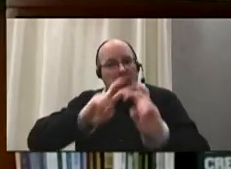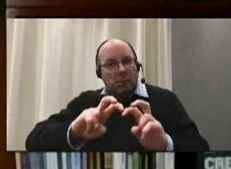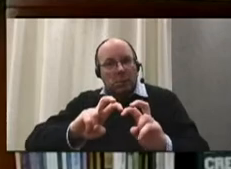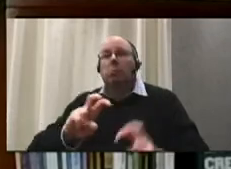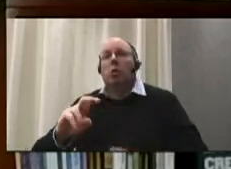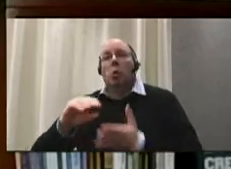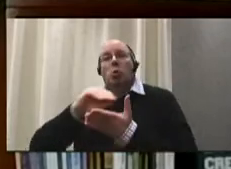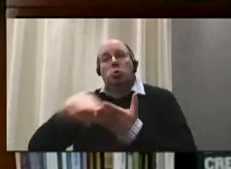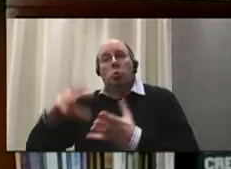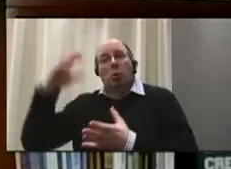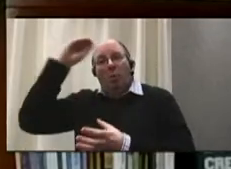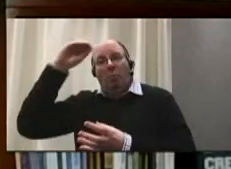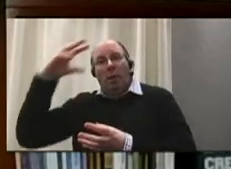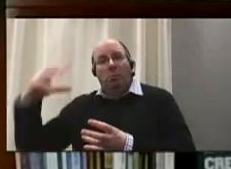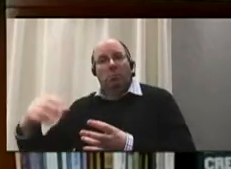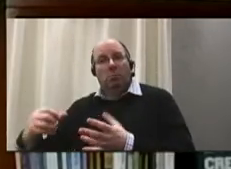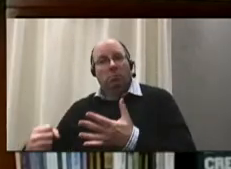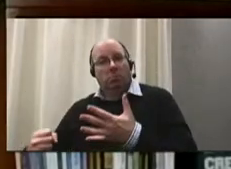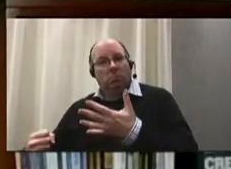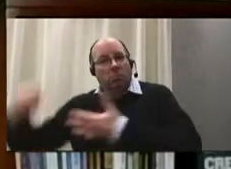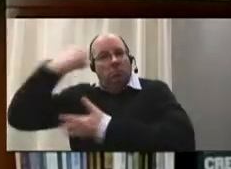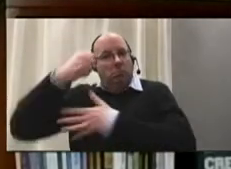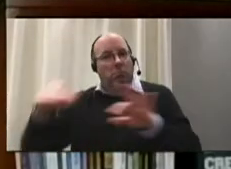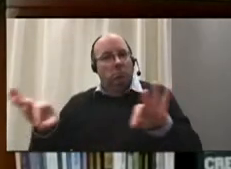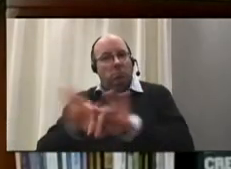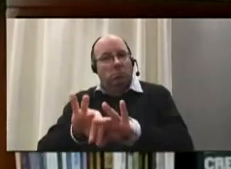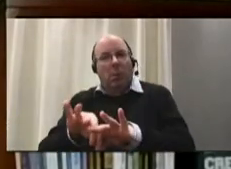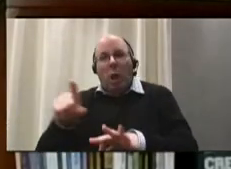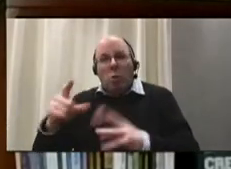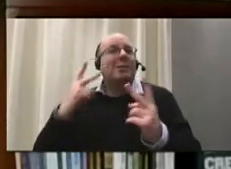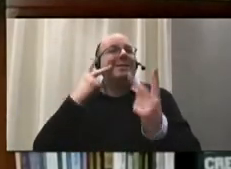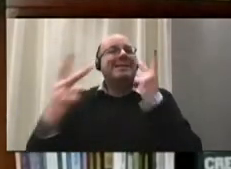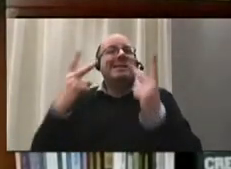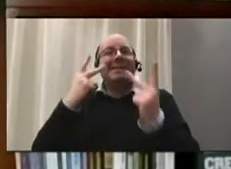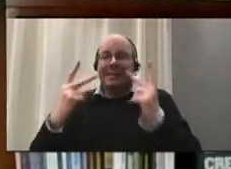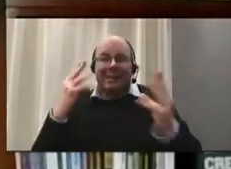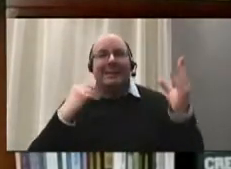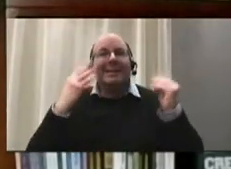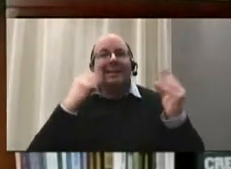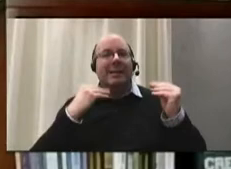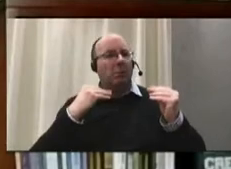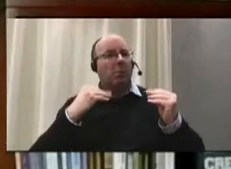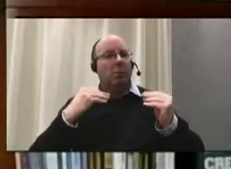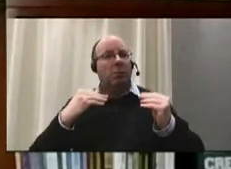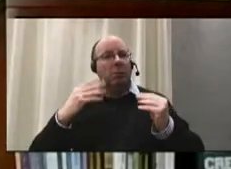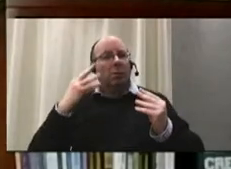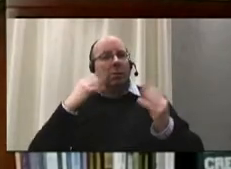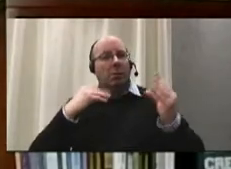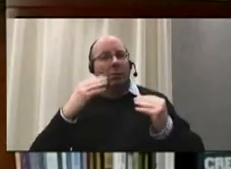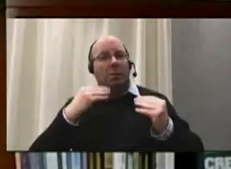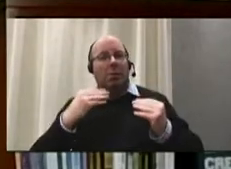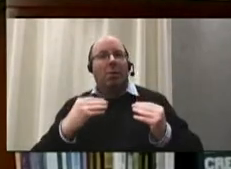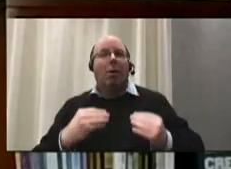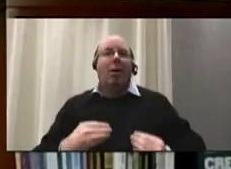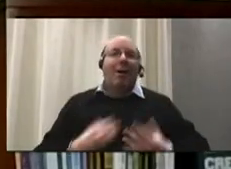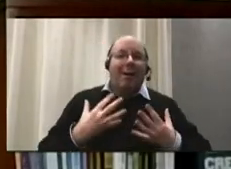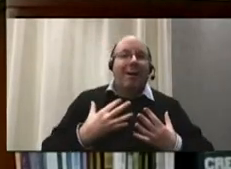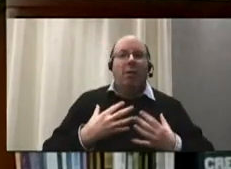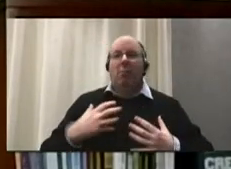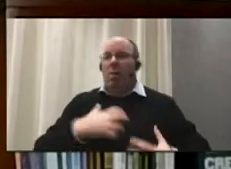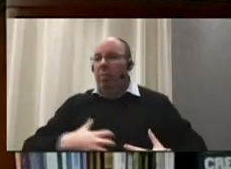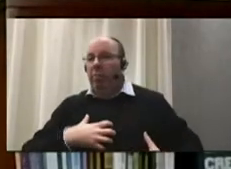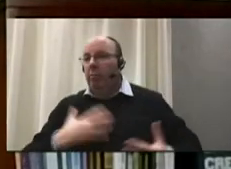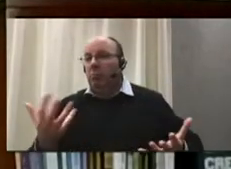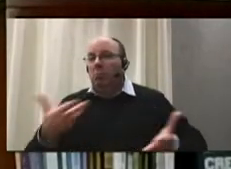living these experiences and observing these incidents, fortunate, unfortunate incidents, whatever it may be, you're able to help